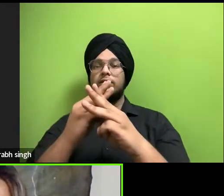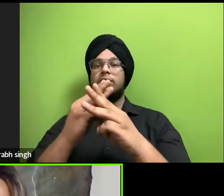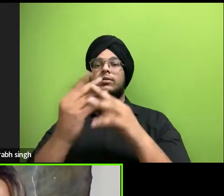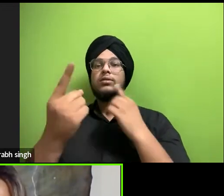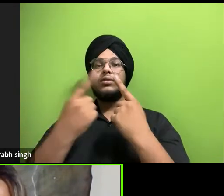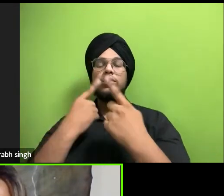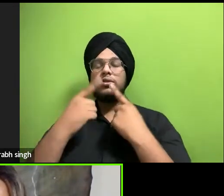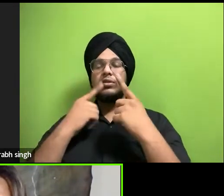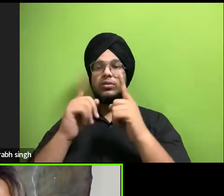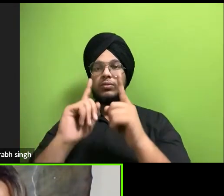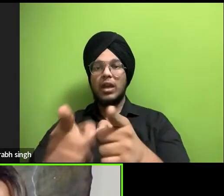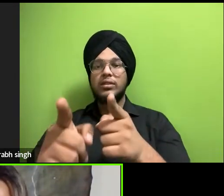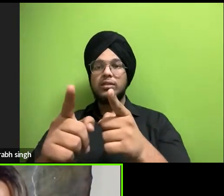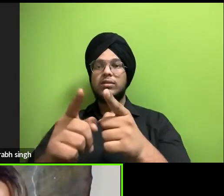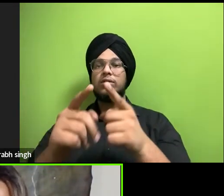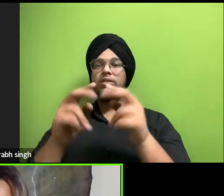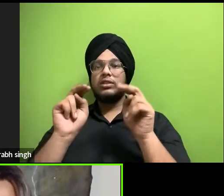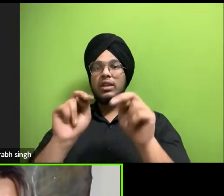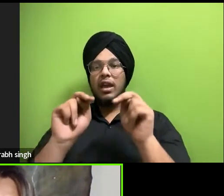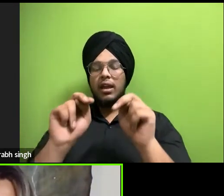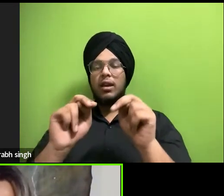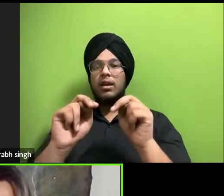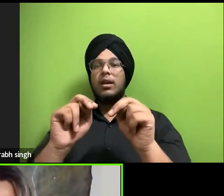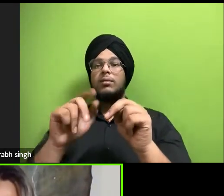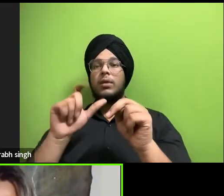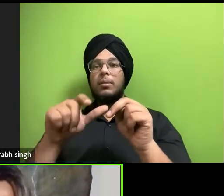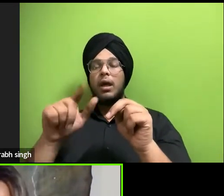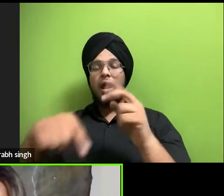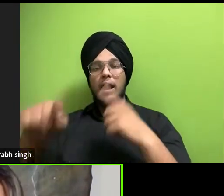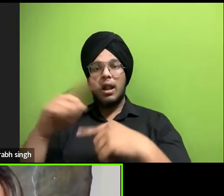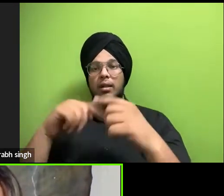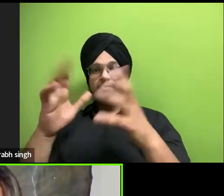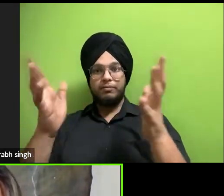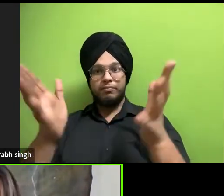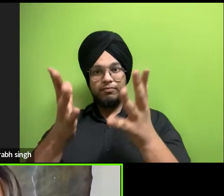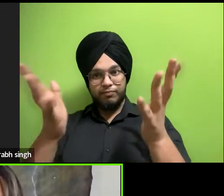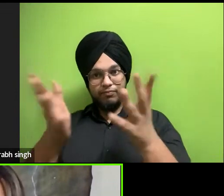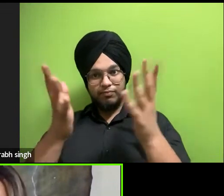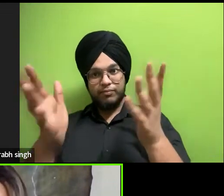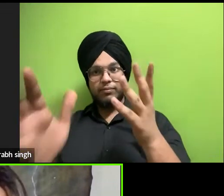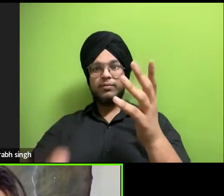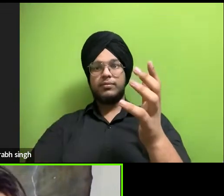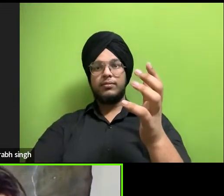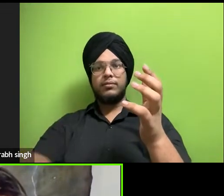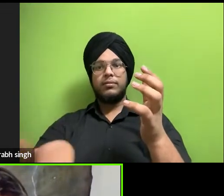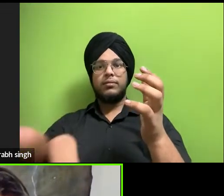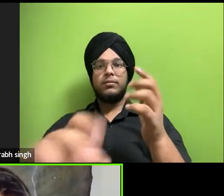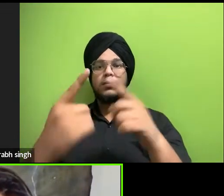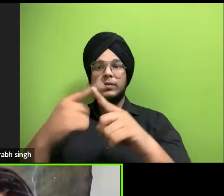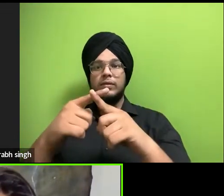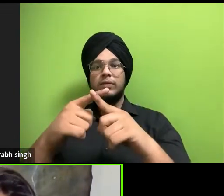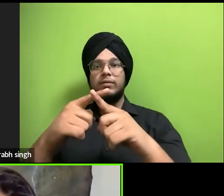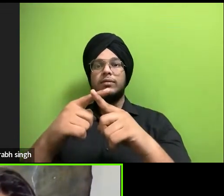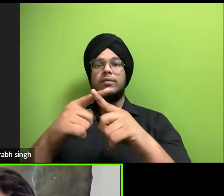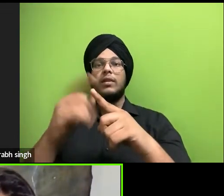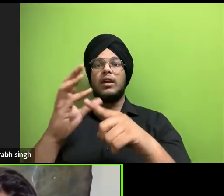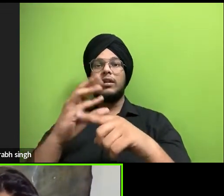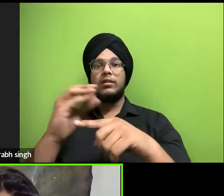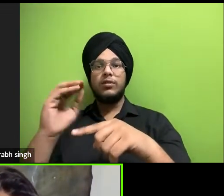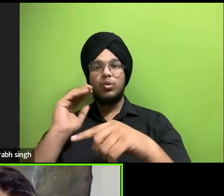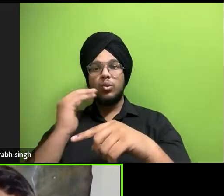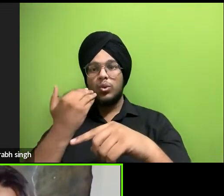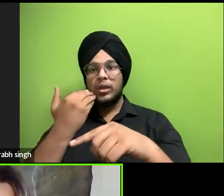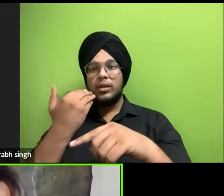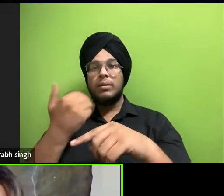required artists to be intrinsic part of that world. So when